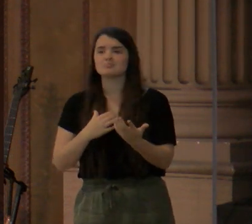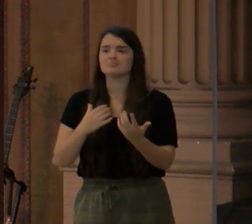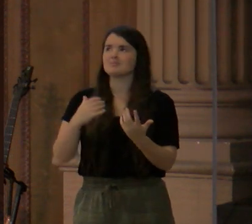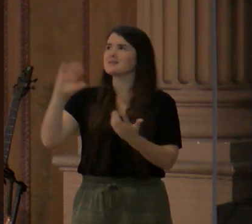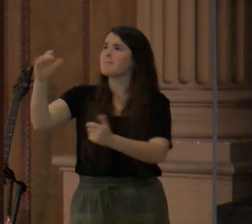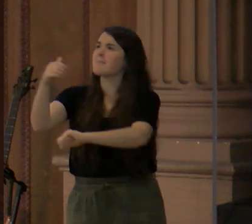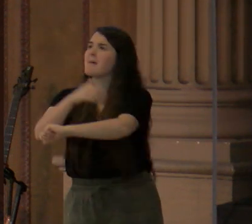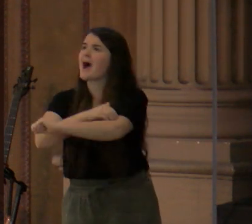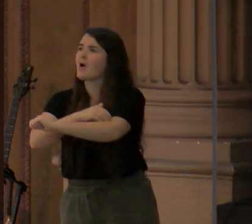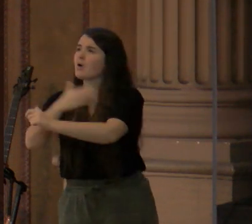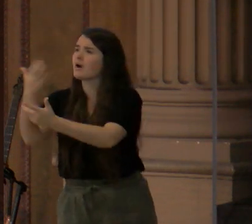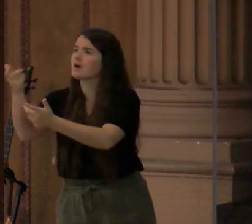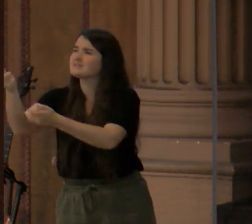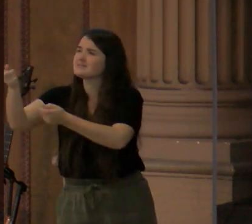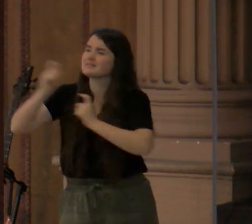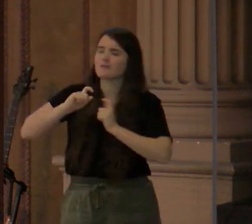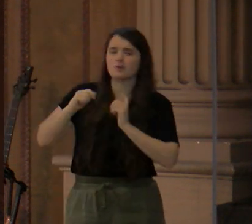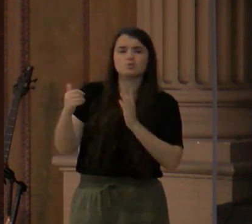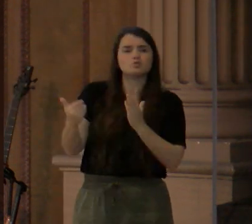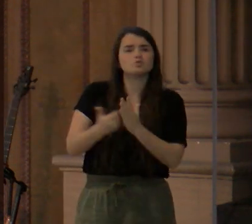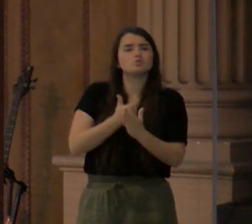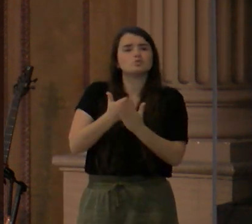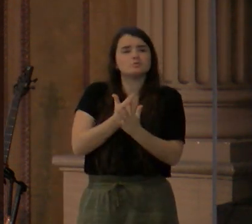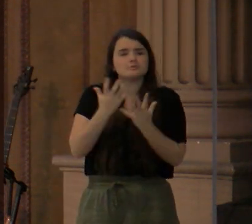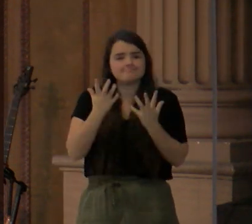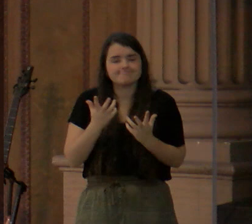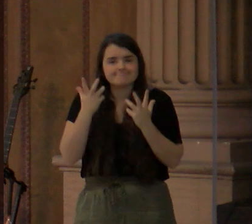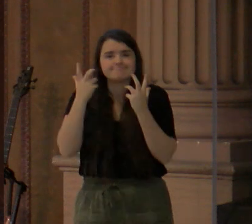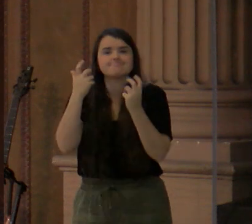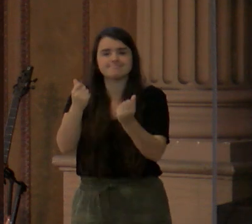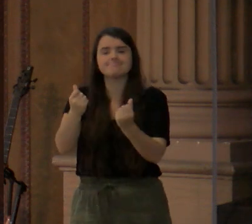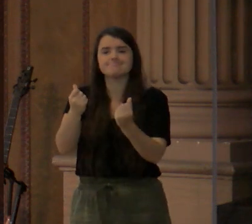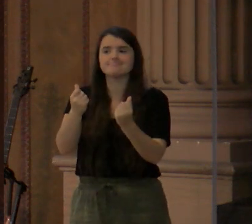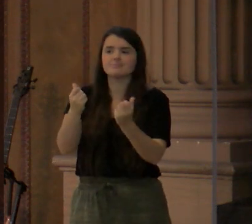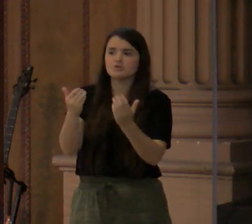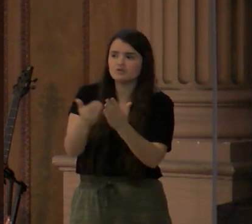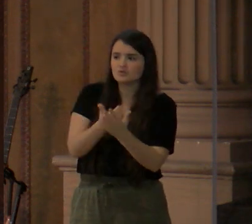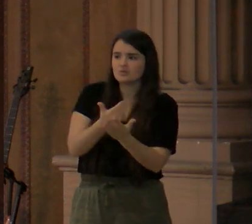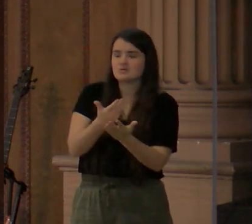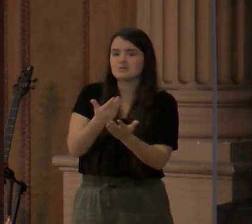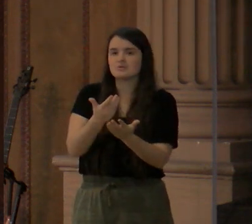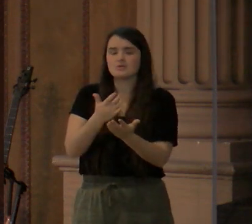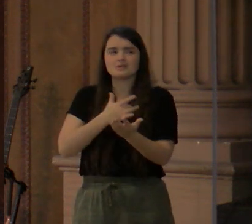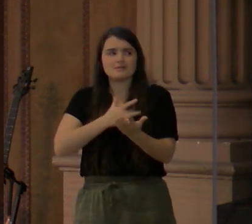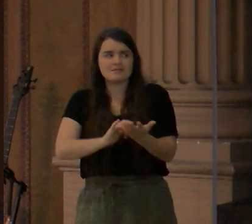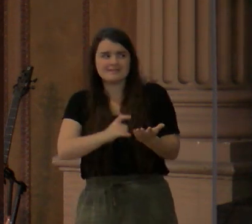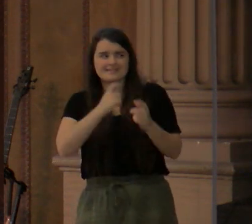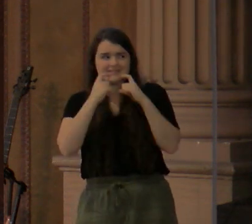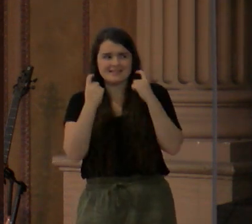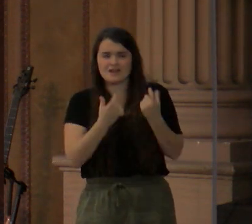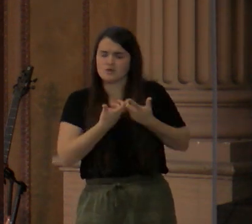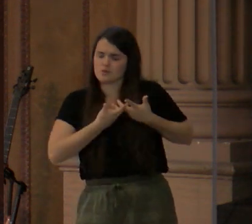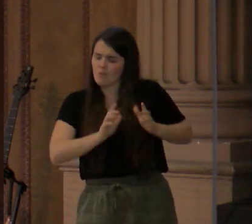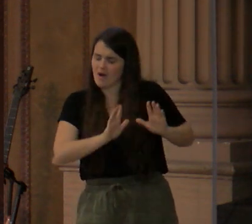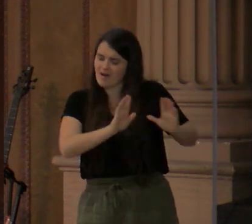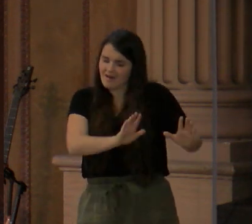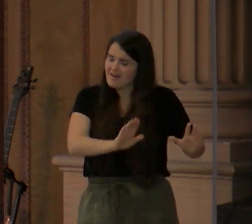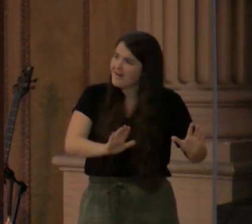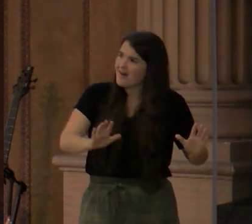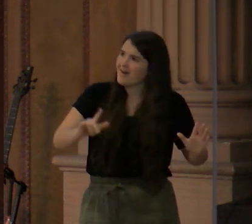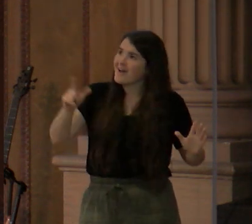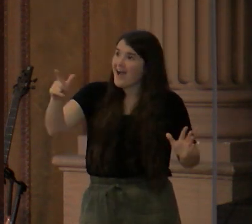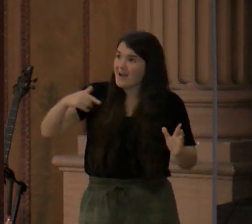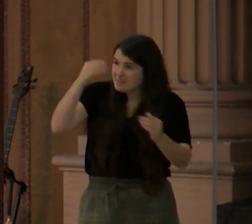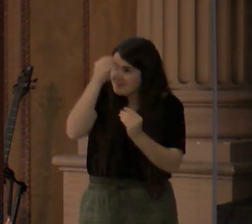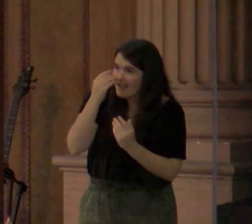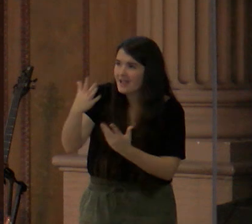made a new creation when we believe. There's a new sensitivity to sin. There's new joy that comes from being obedient.